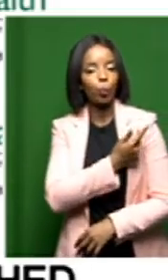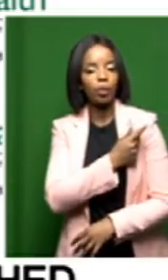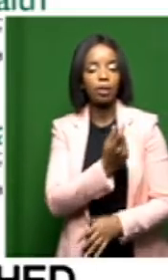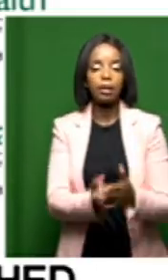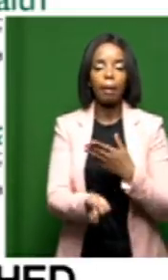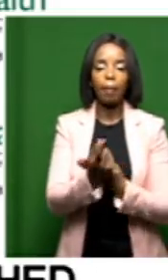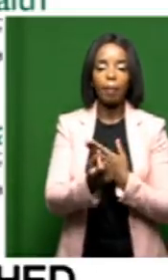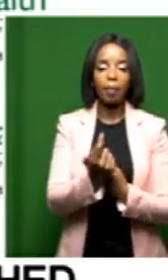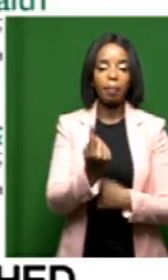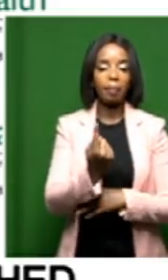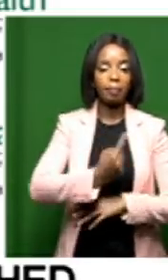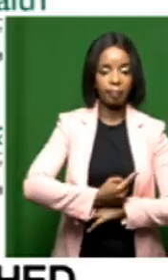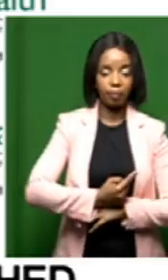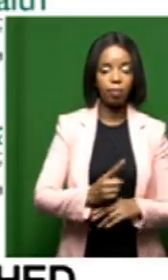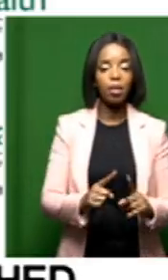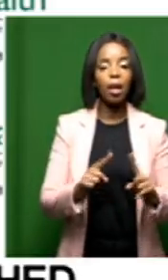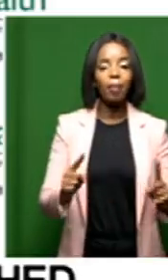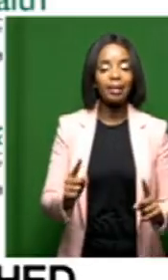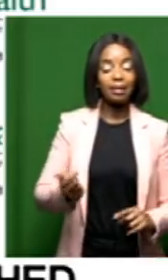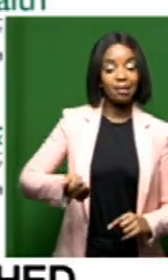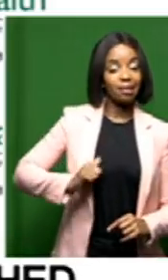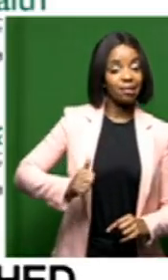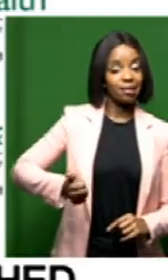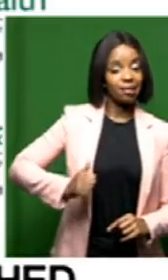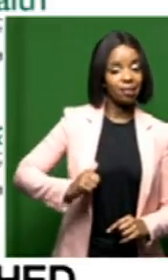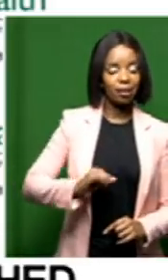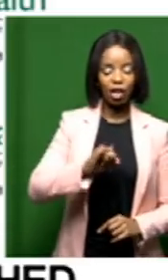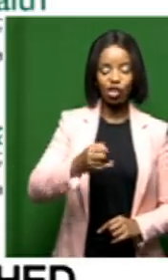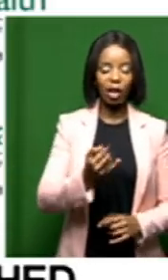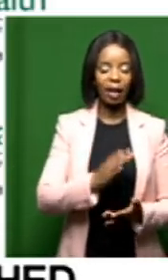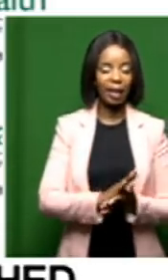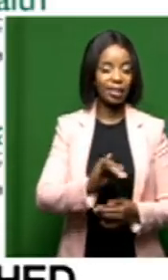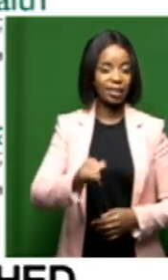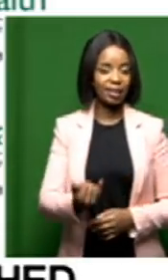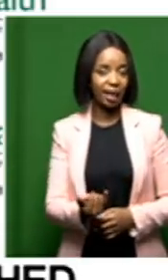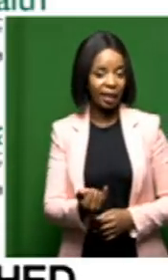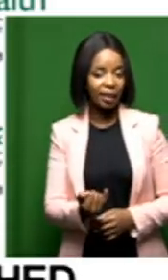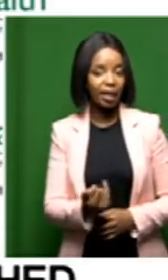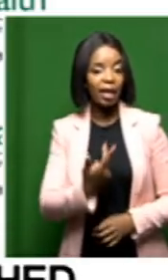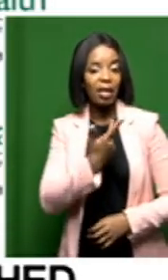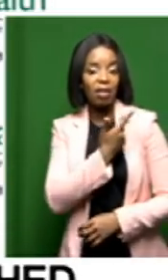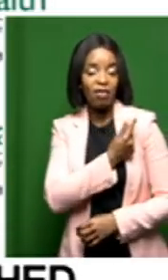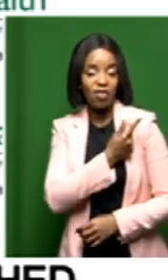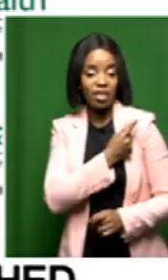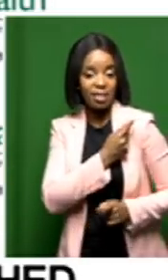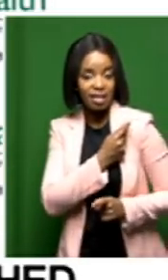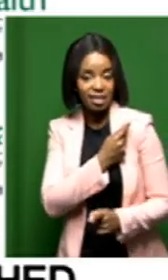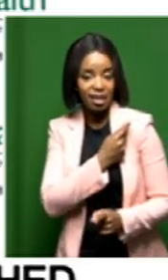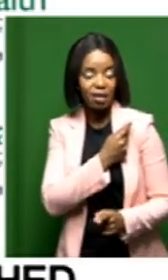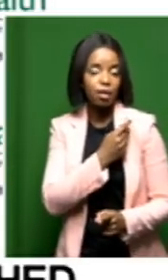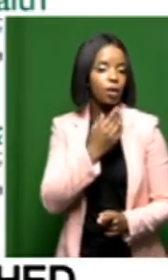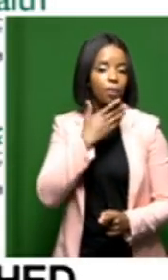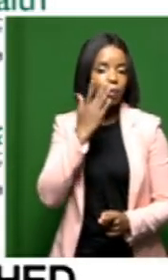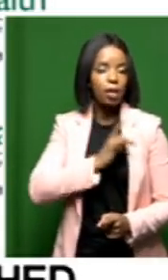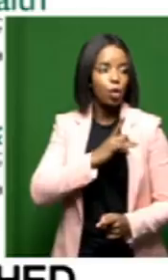day. So fortunately, with the Johnson or the Johnson & Johnson vaccine, there is no fear